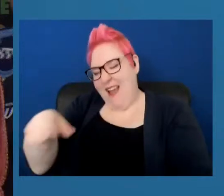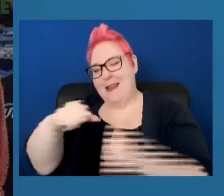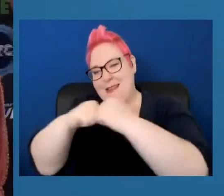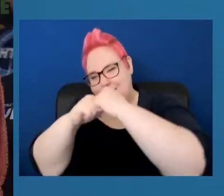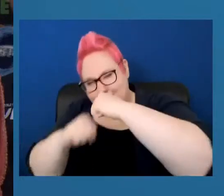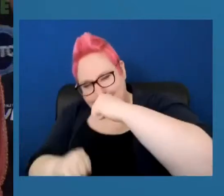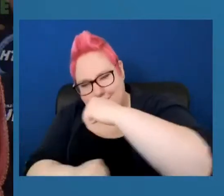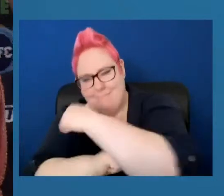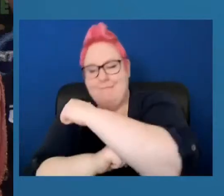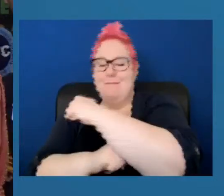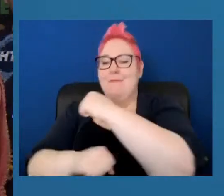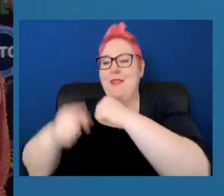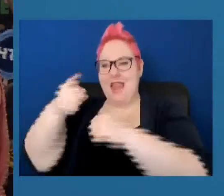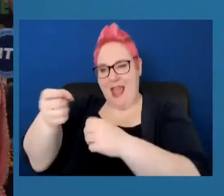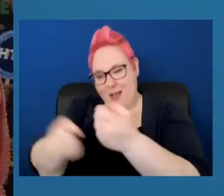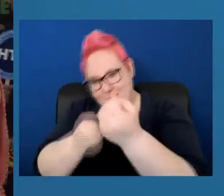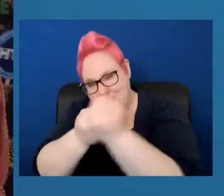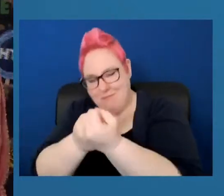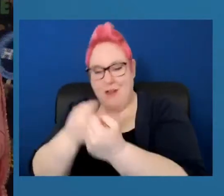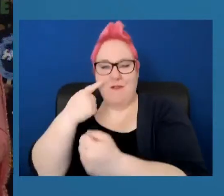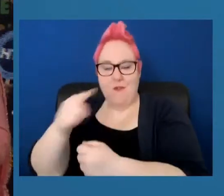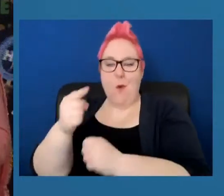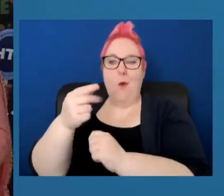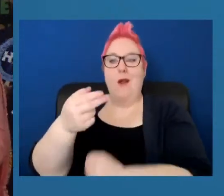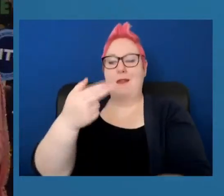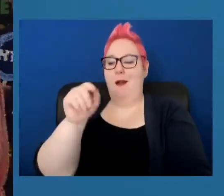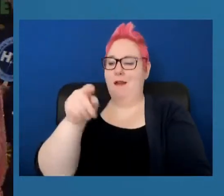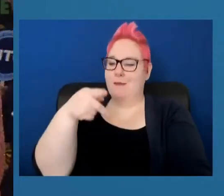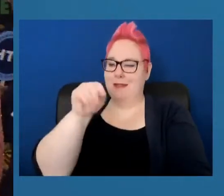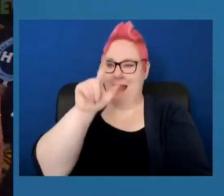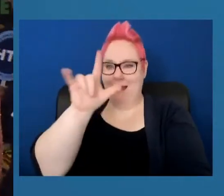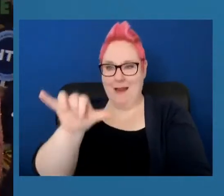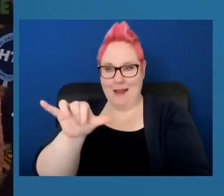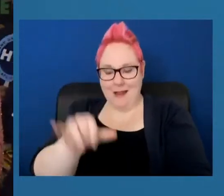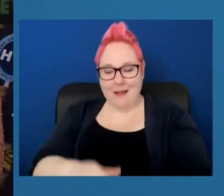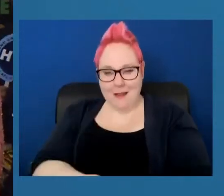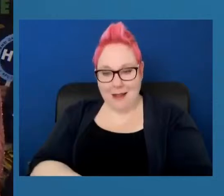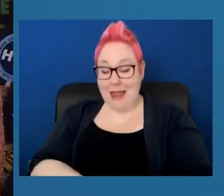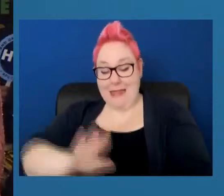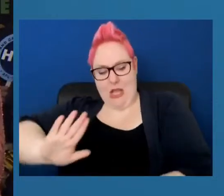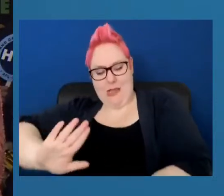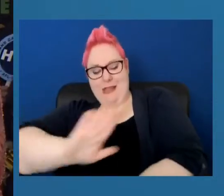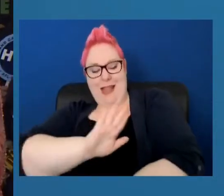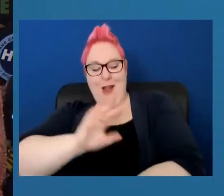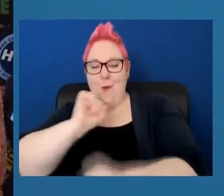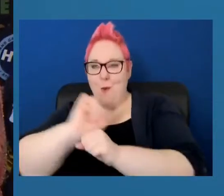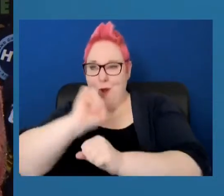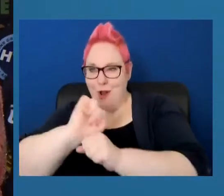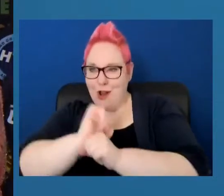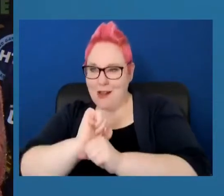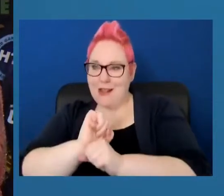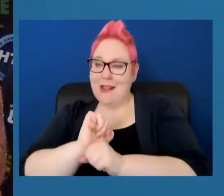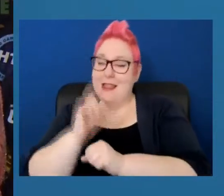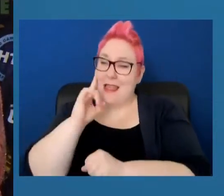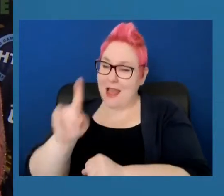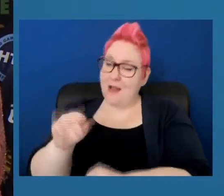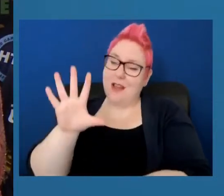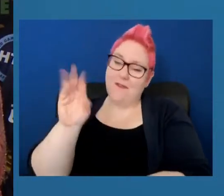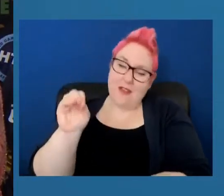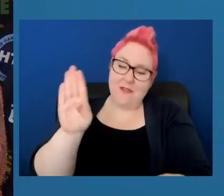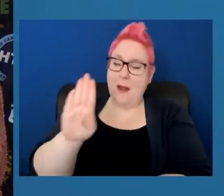industry. It is their hard work that powers New York City's $50 billion a year